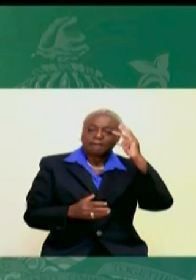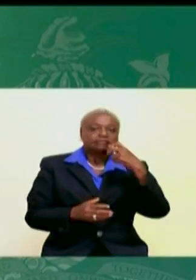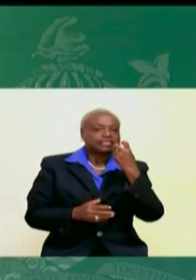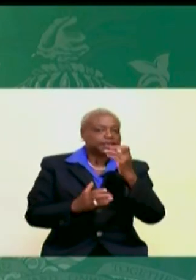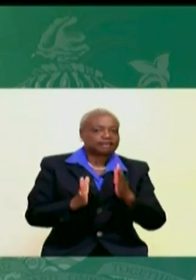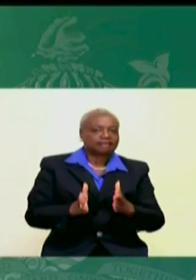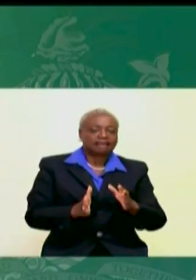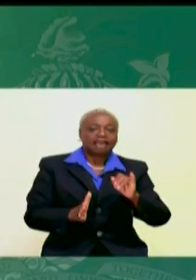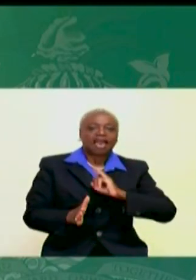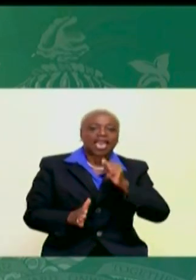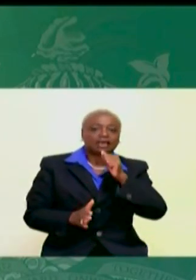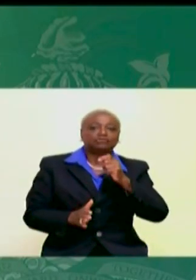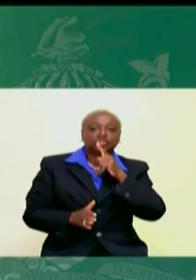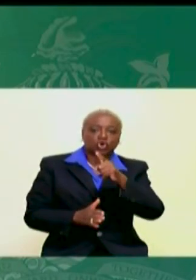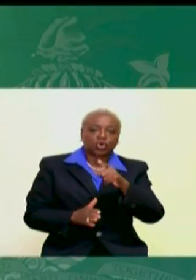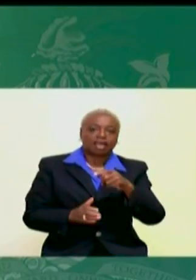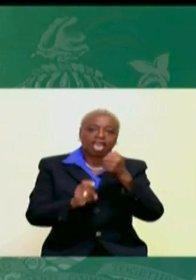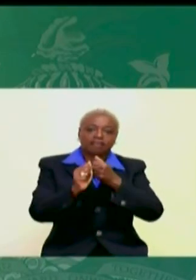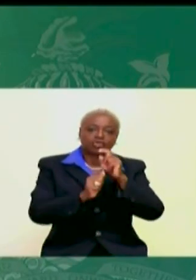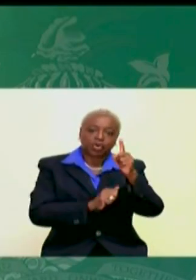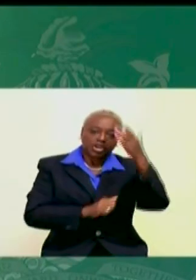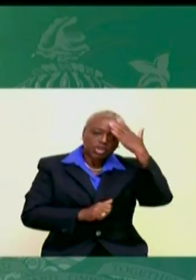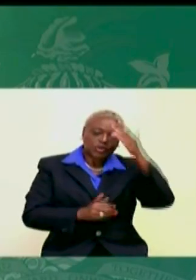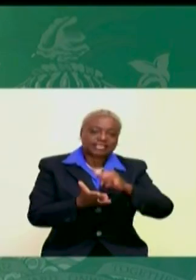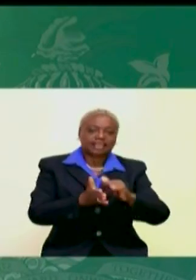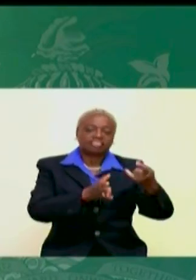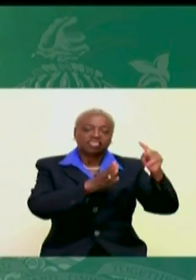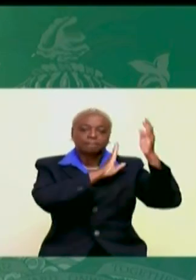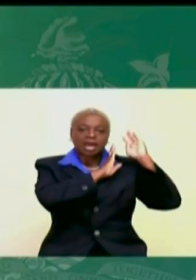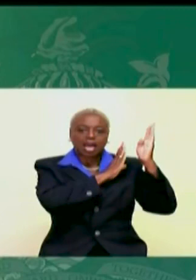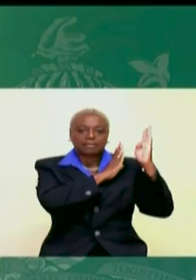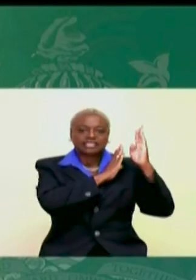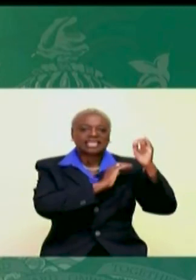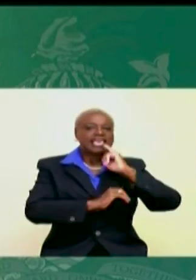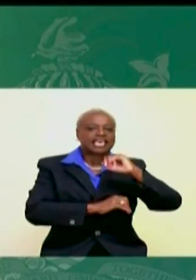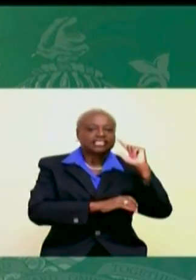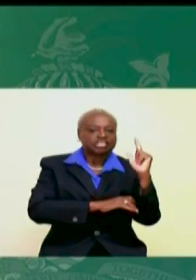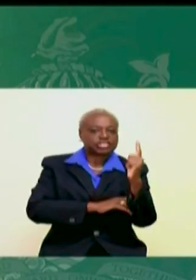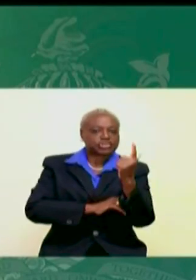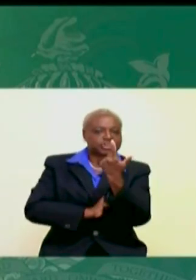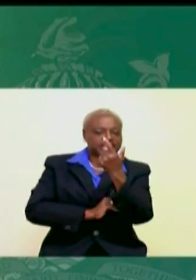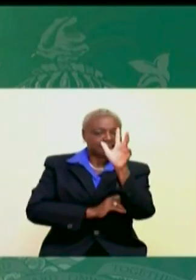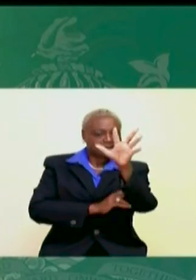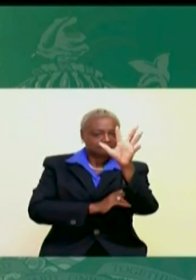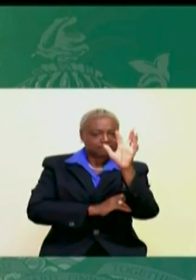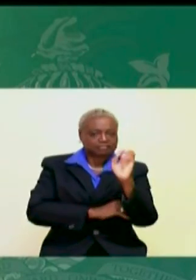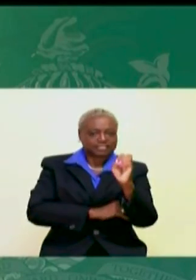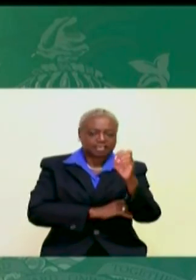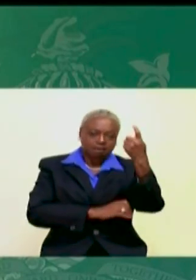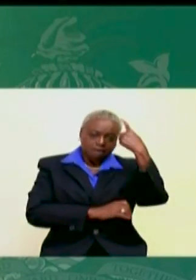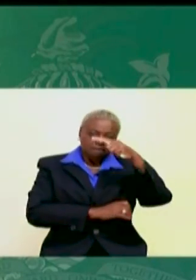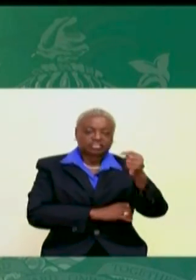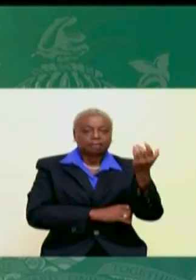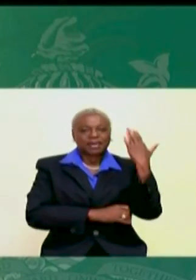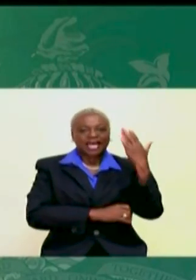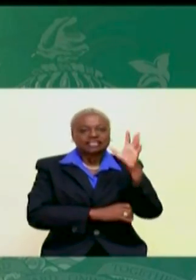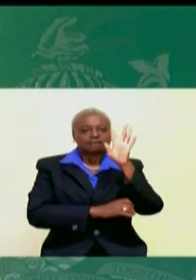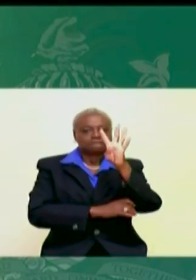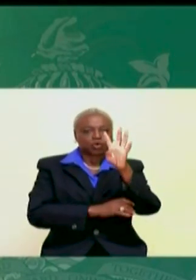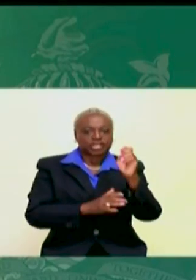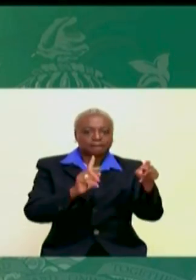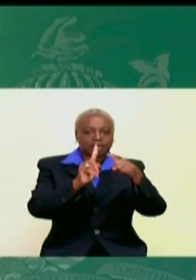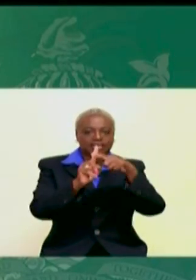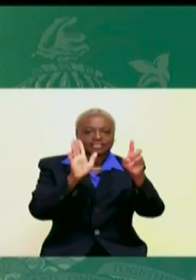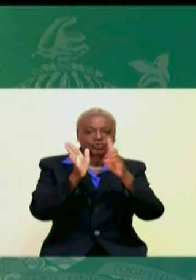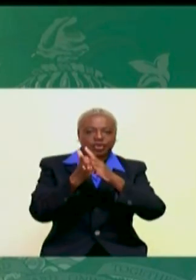I am sure everyone knows by now that the Bahamas is turning 50. For the past 40 plus weeks, we